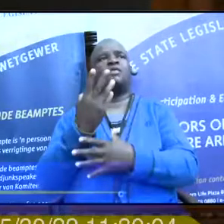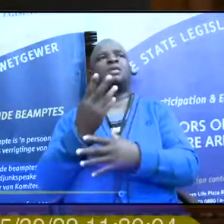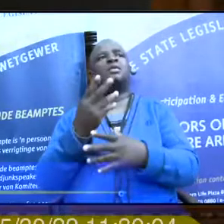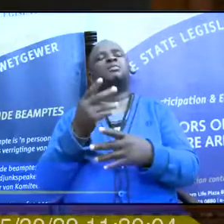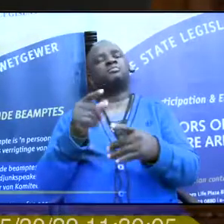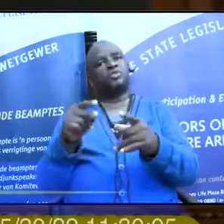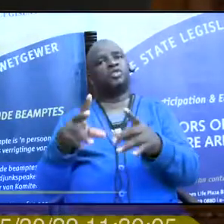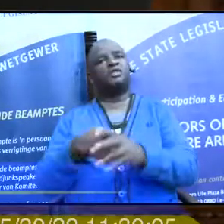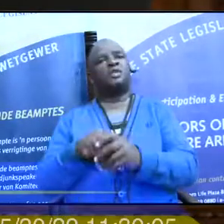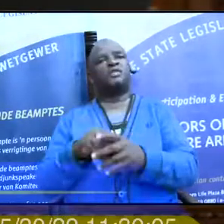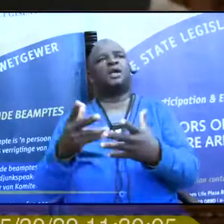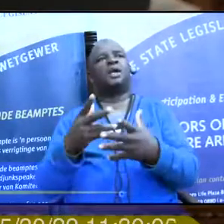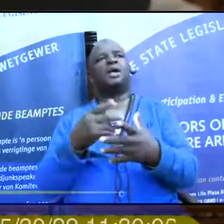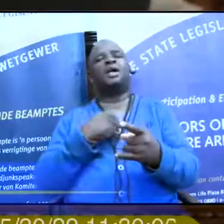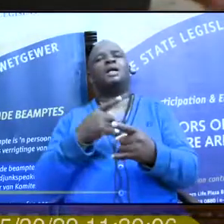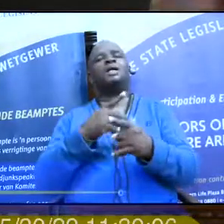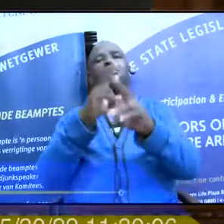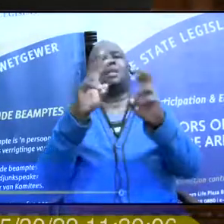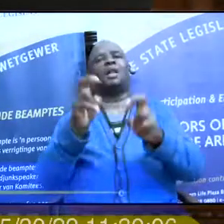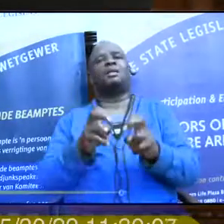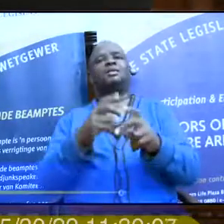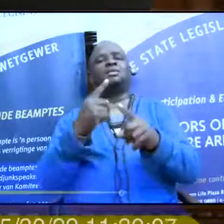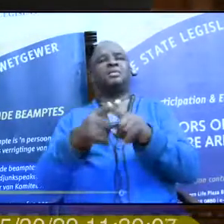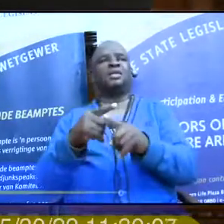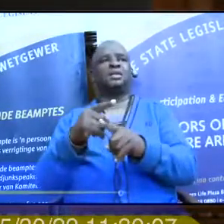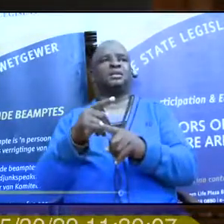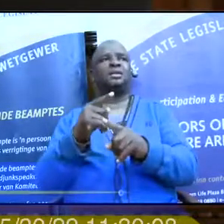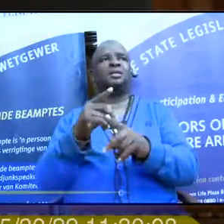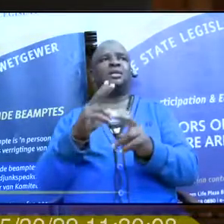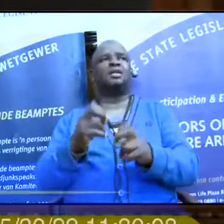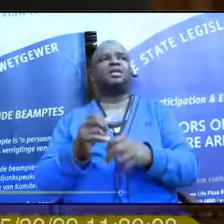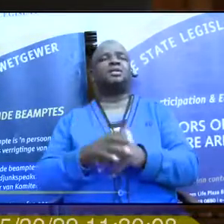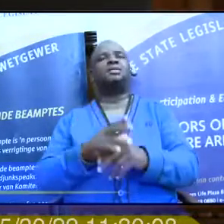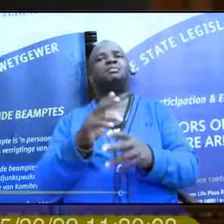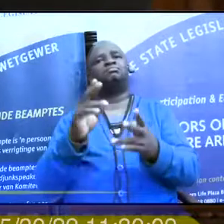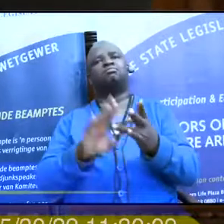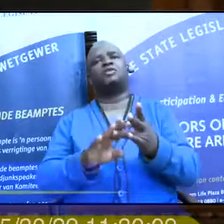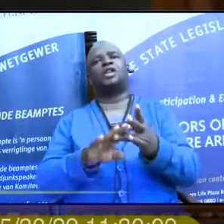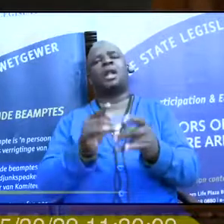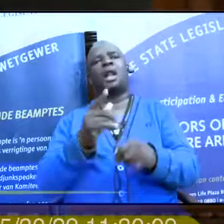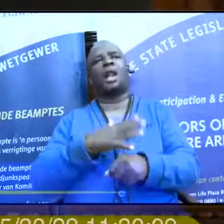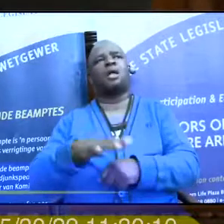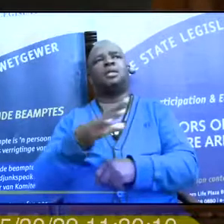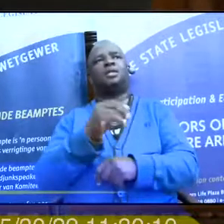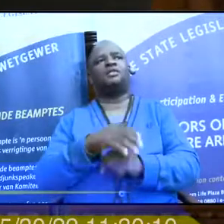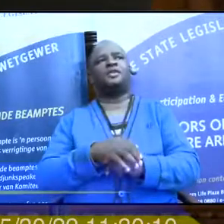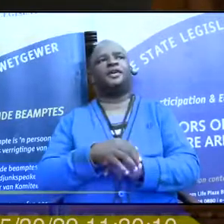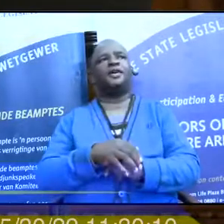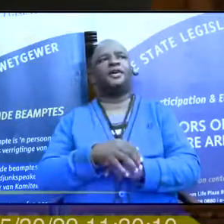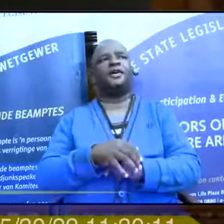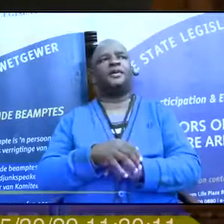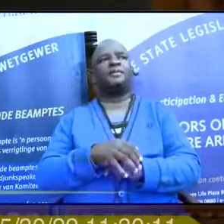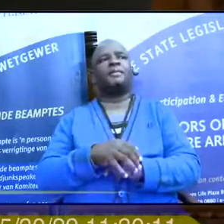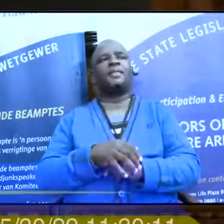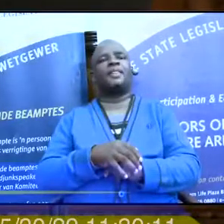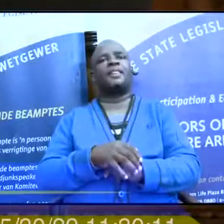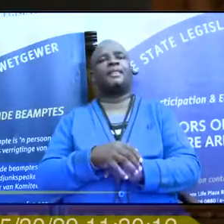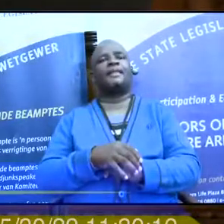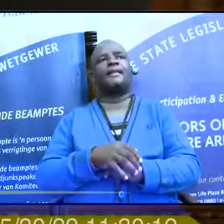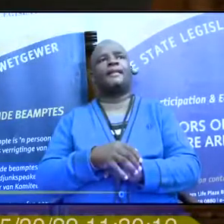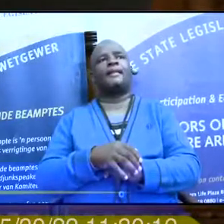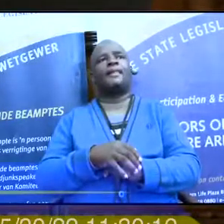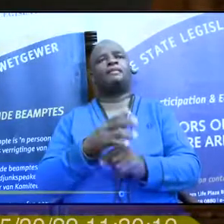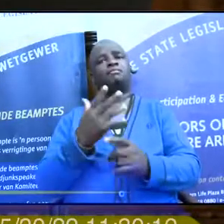drivers i spoke about water electricity third matter is land we've done land